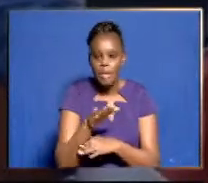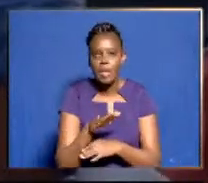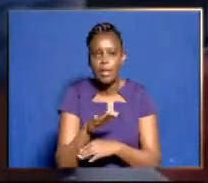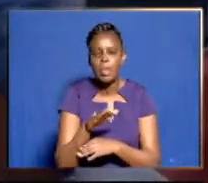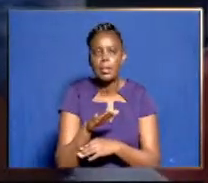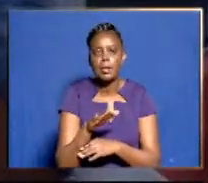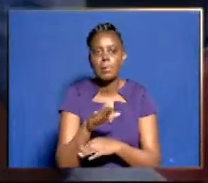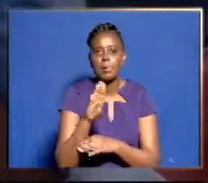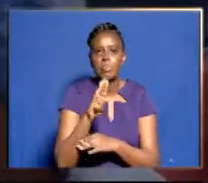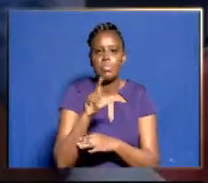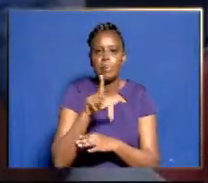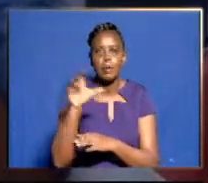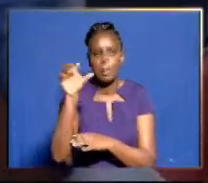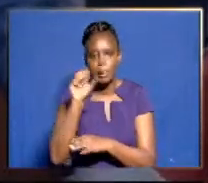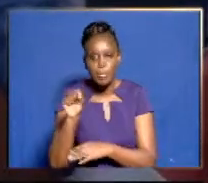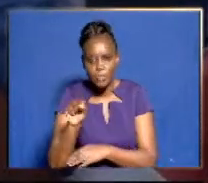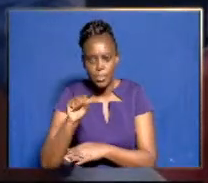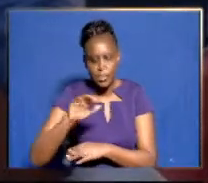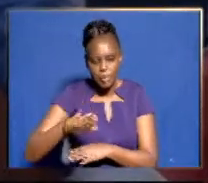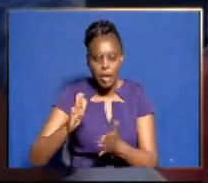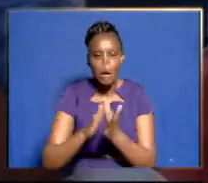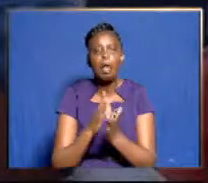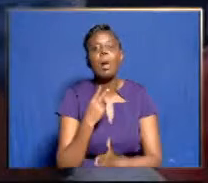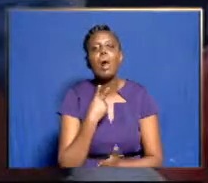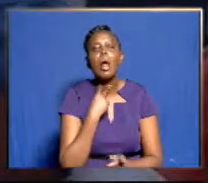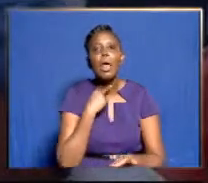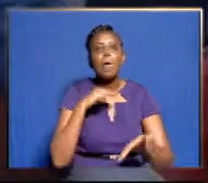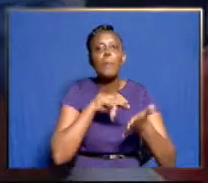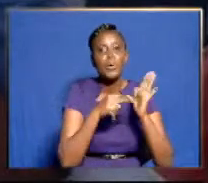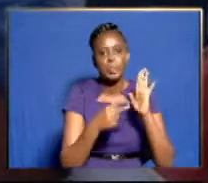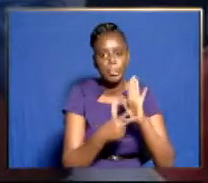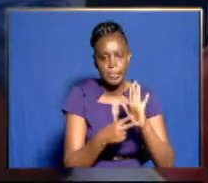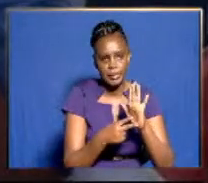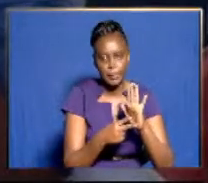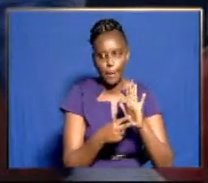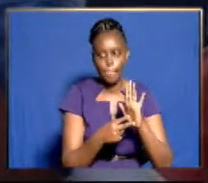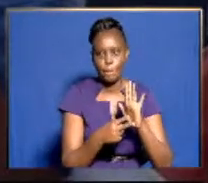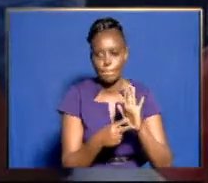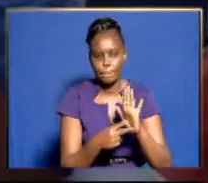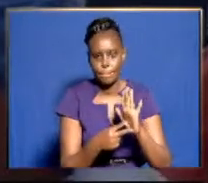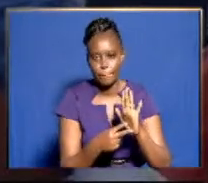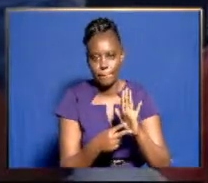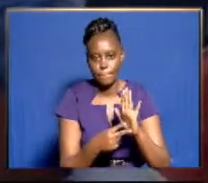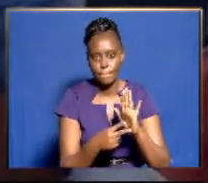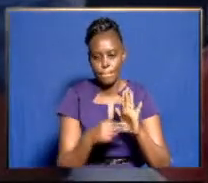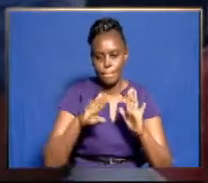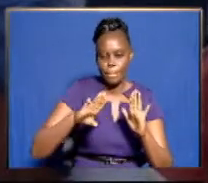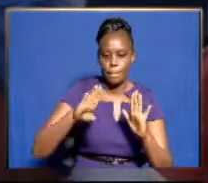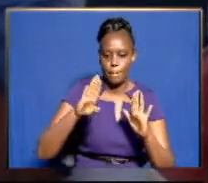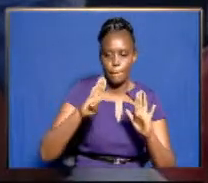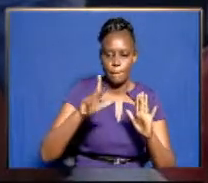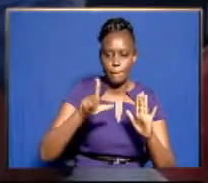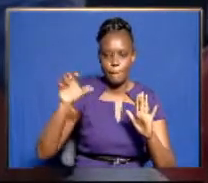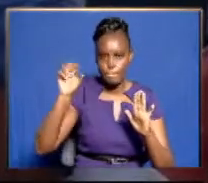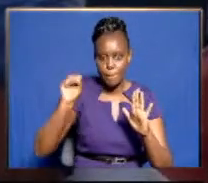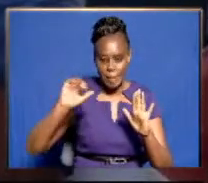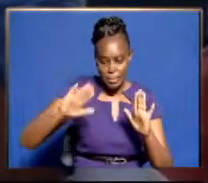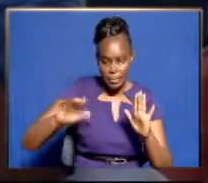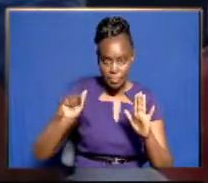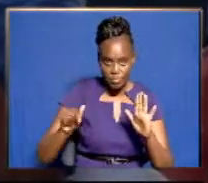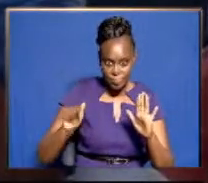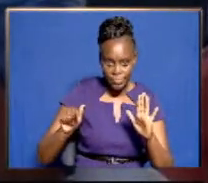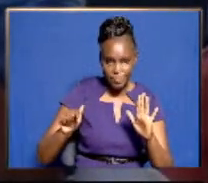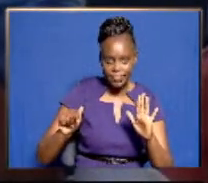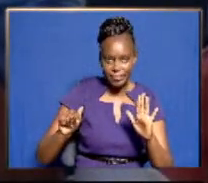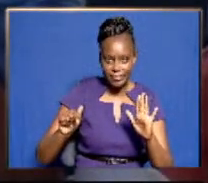outstanding bills and stored projects, Honorable Speaker. Outstanding bills have